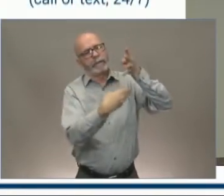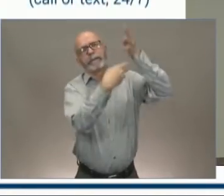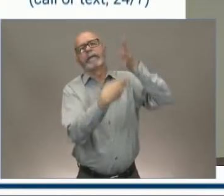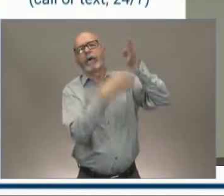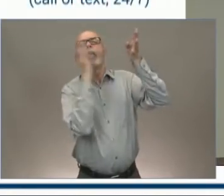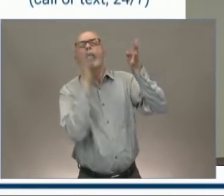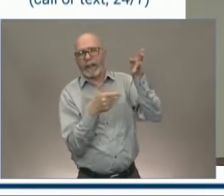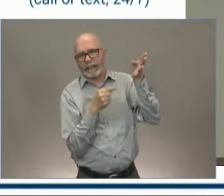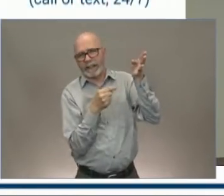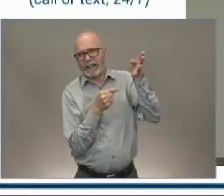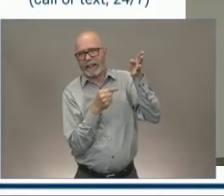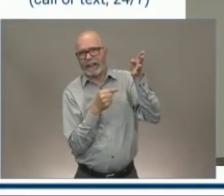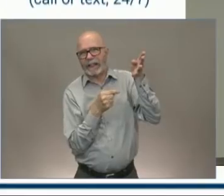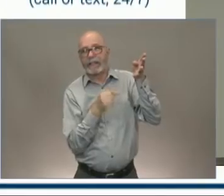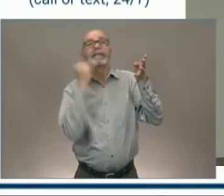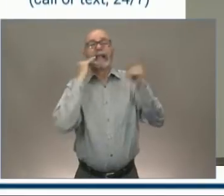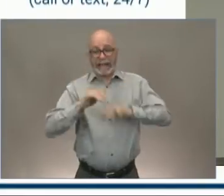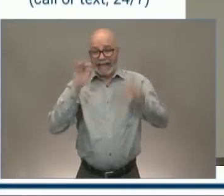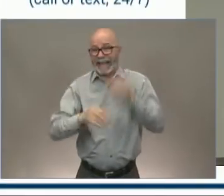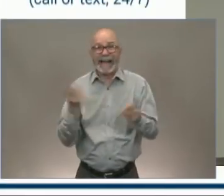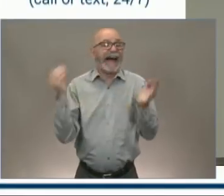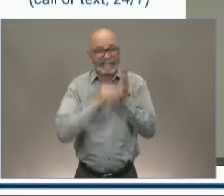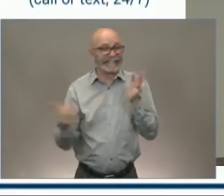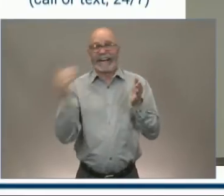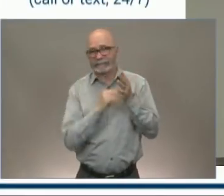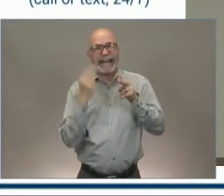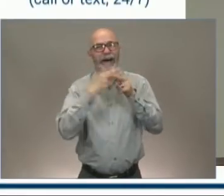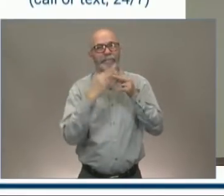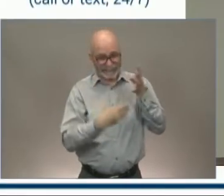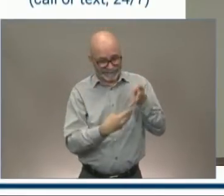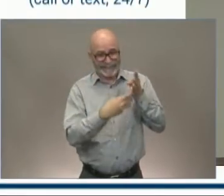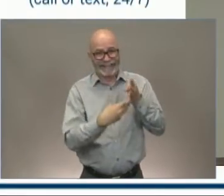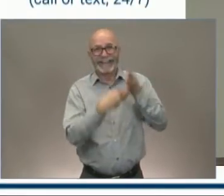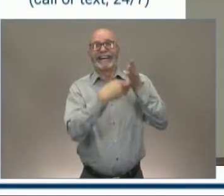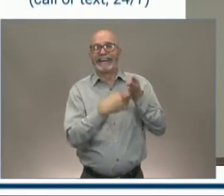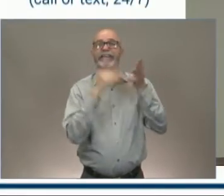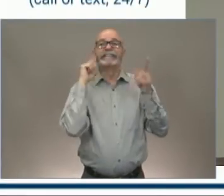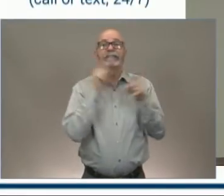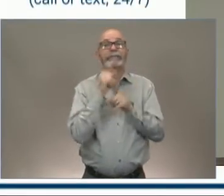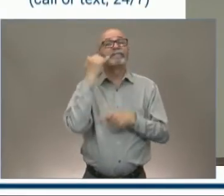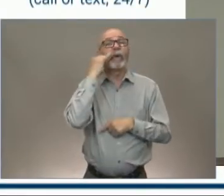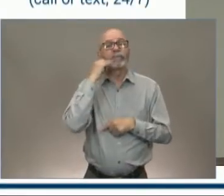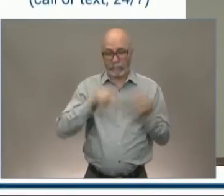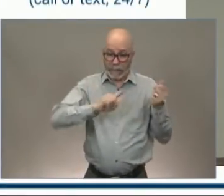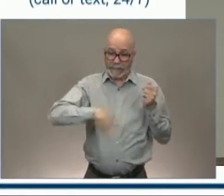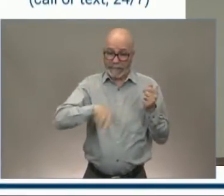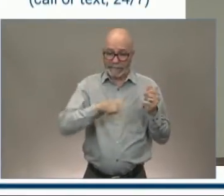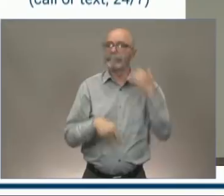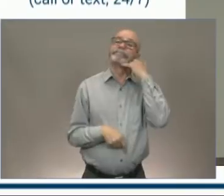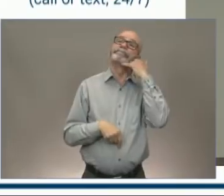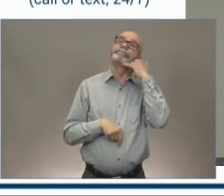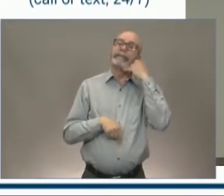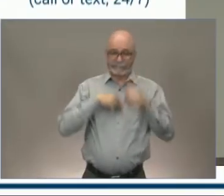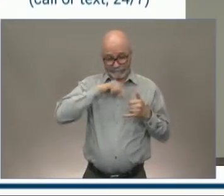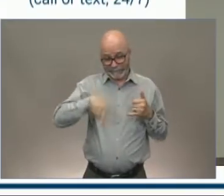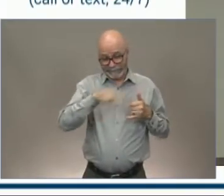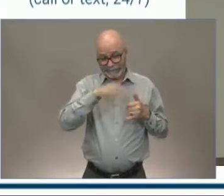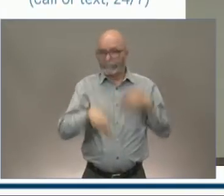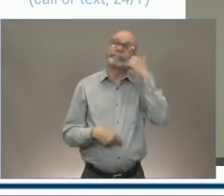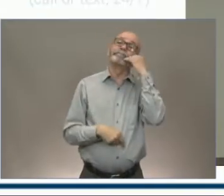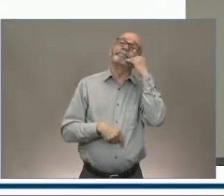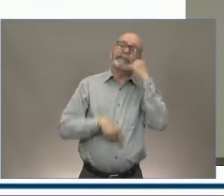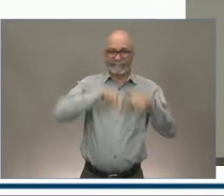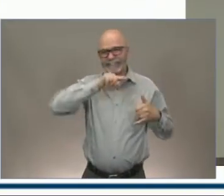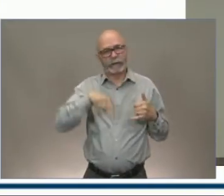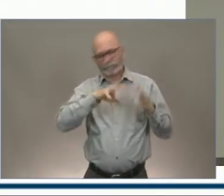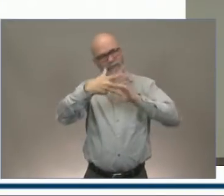or people who are on telephone booking, redialing the telephone booking line actually make the problem and clog up the system even more. We ask